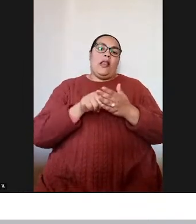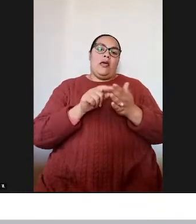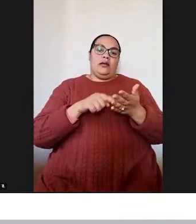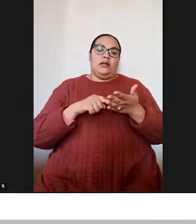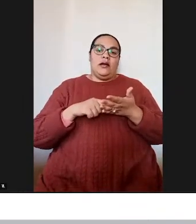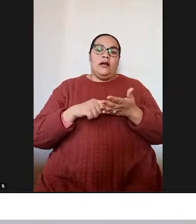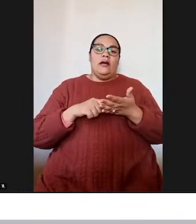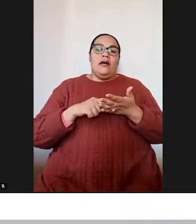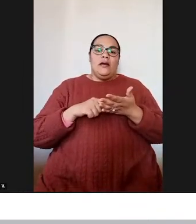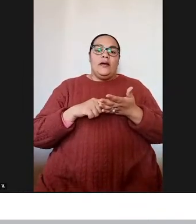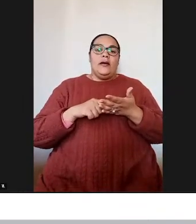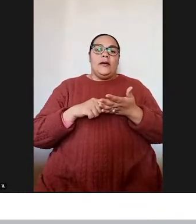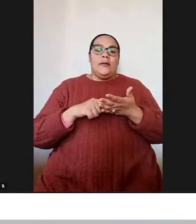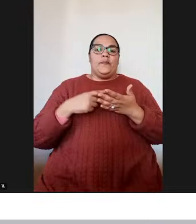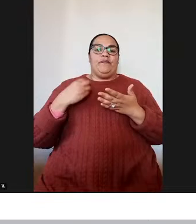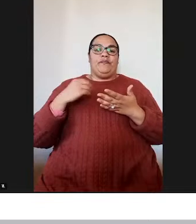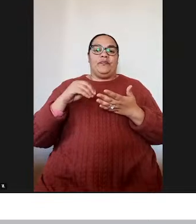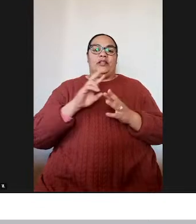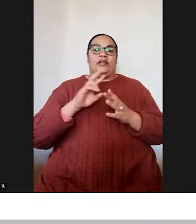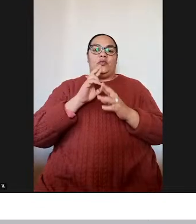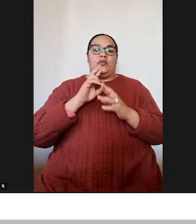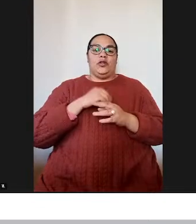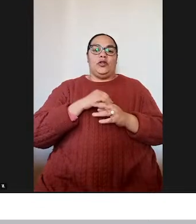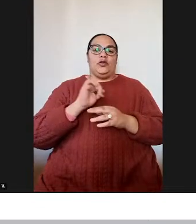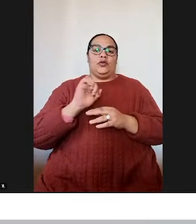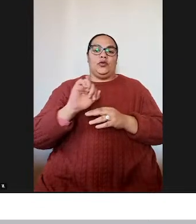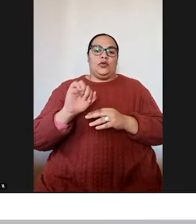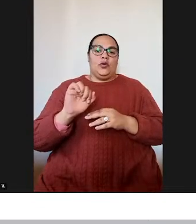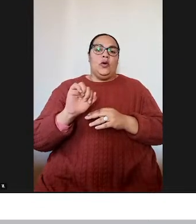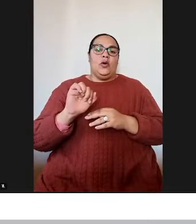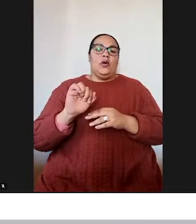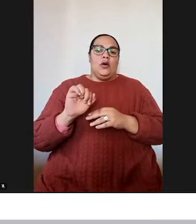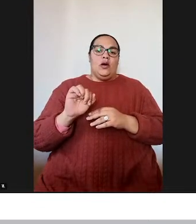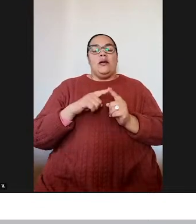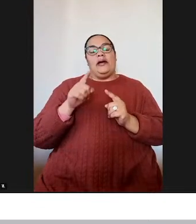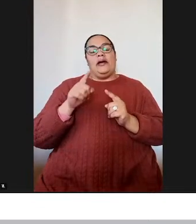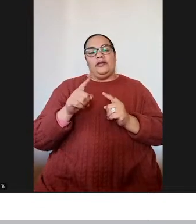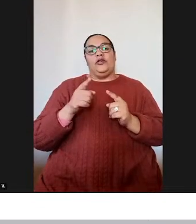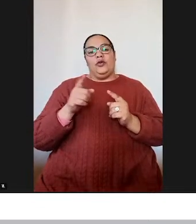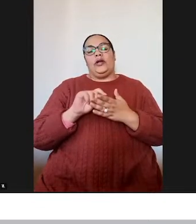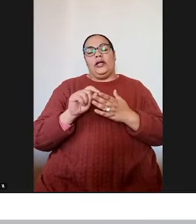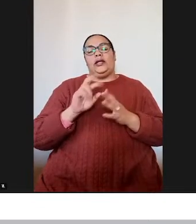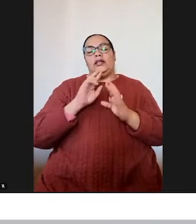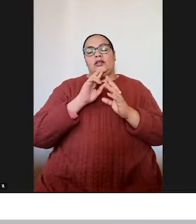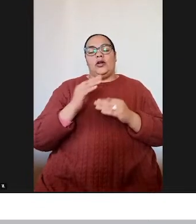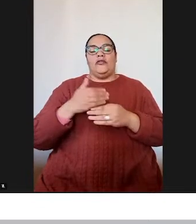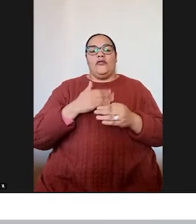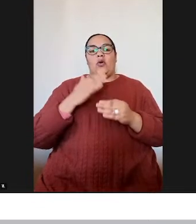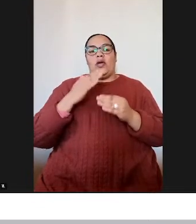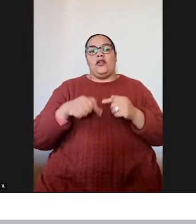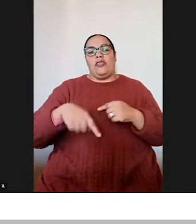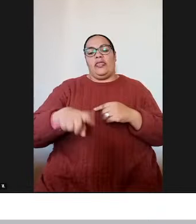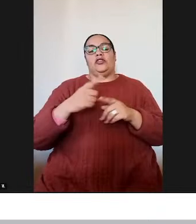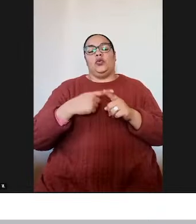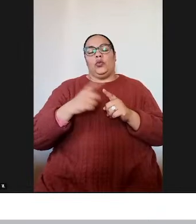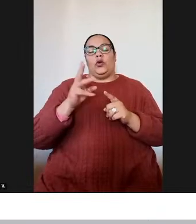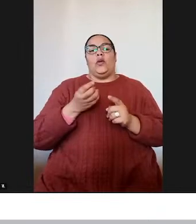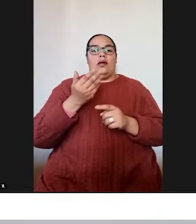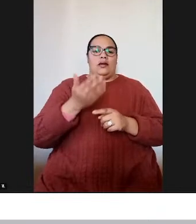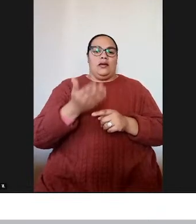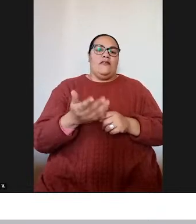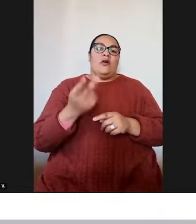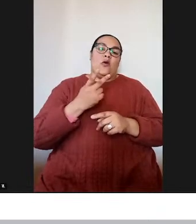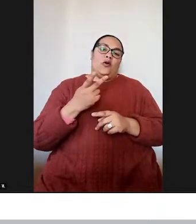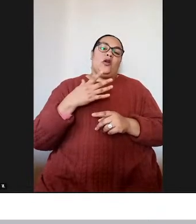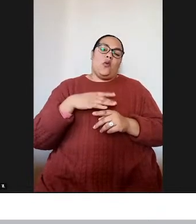busy responding to you, Mr. Toman. You will receive our written response before the end of this week. I also just wanted to